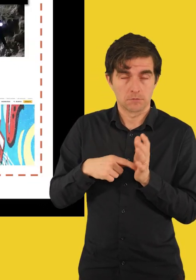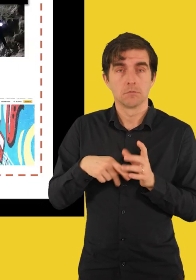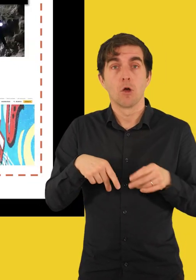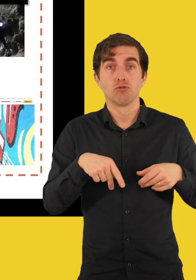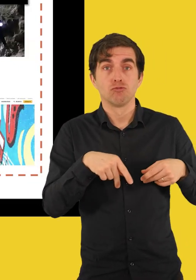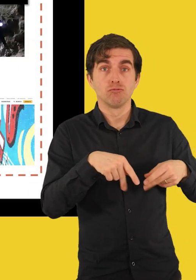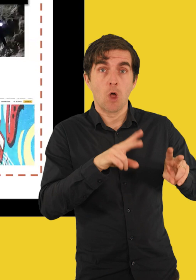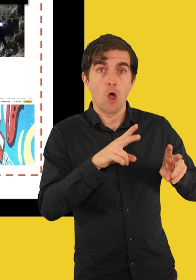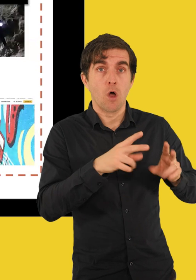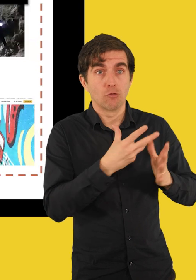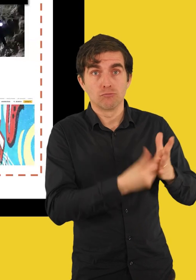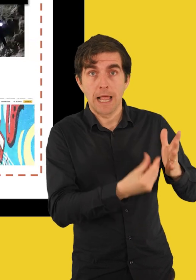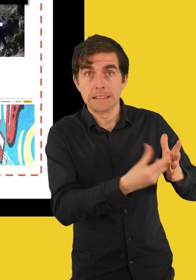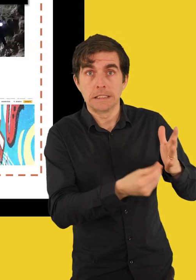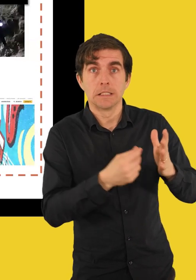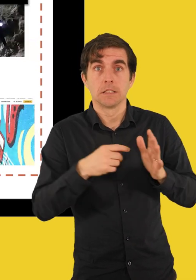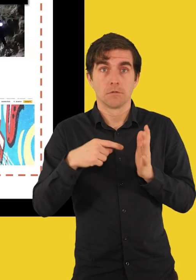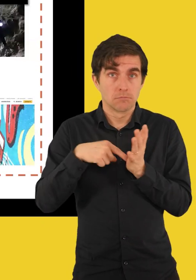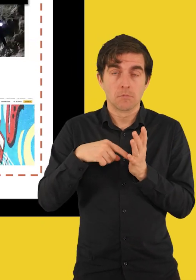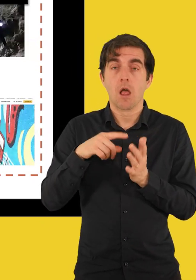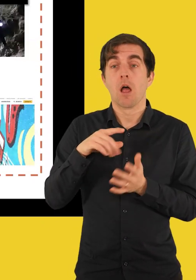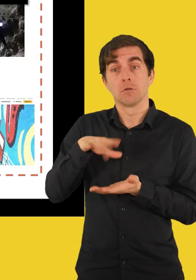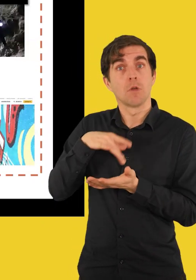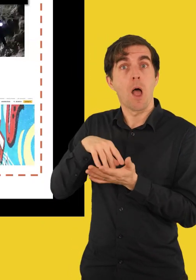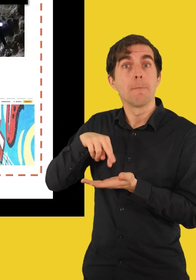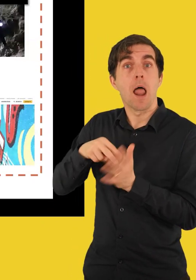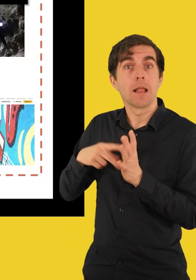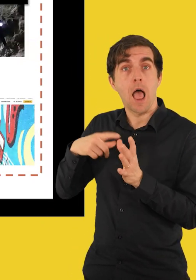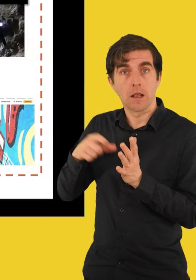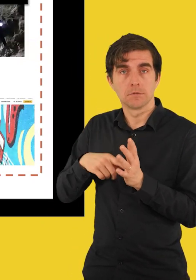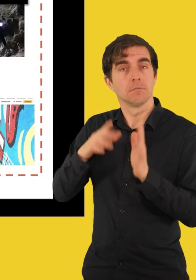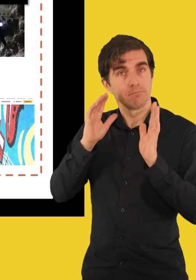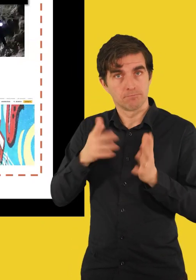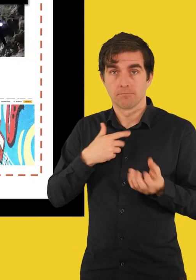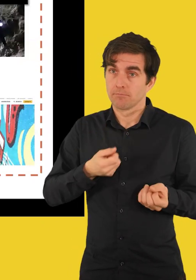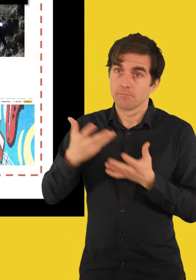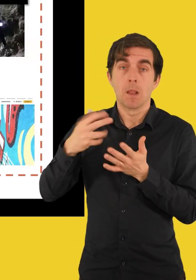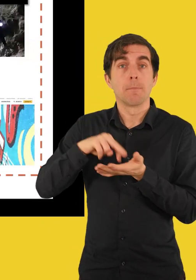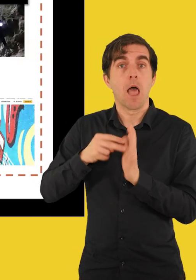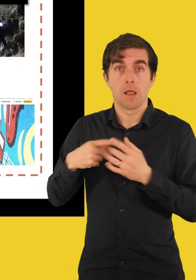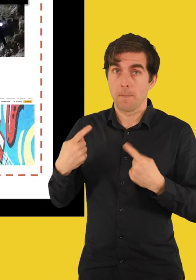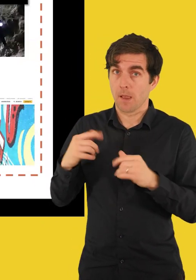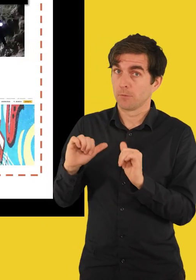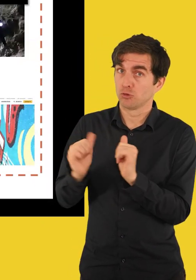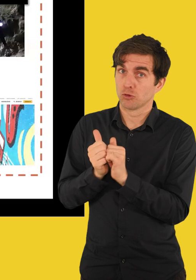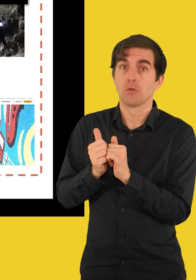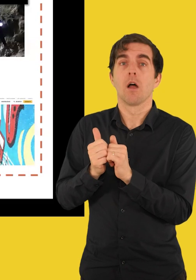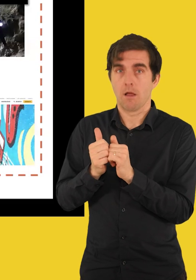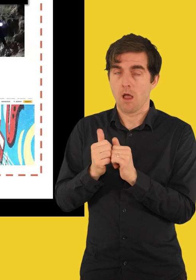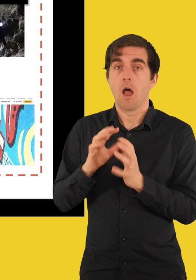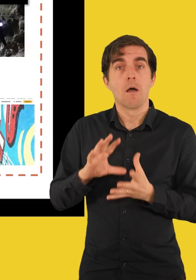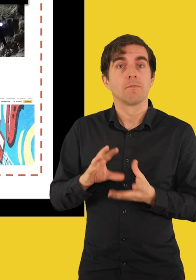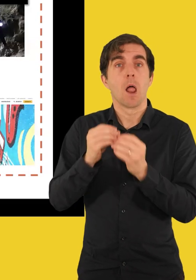also Road Drainage and Building Act. Because in Town Planning Act, when we give planning permission, we give development order, we